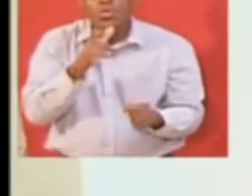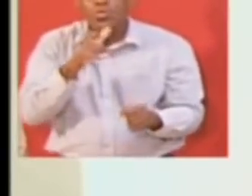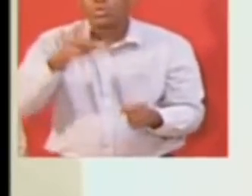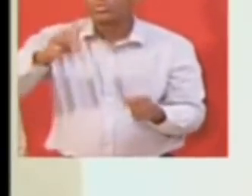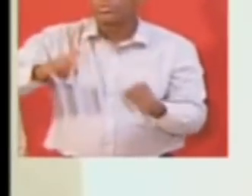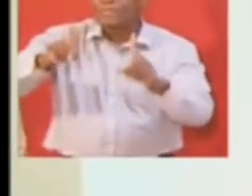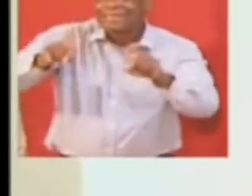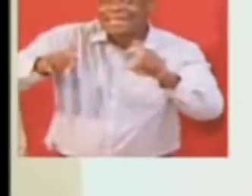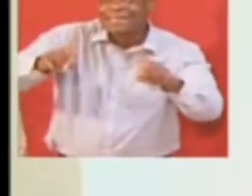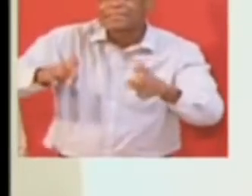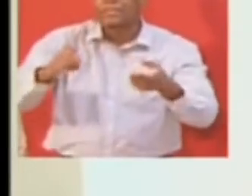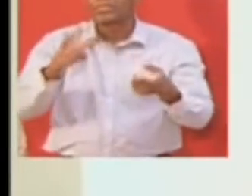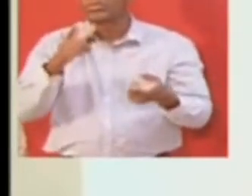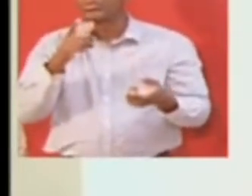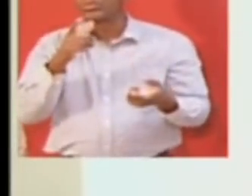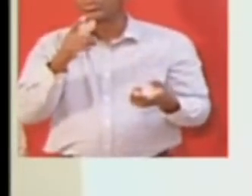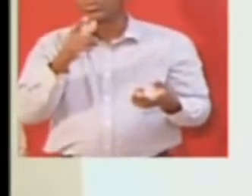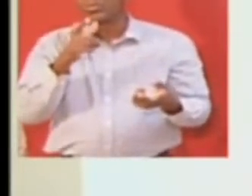and coming